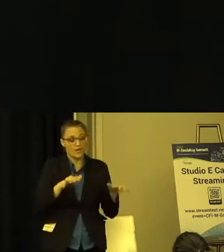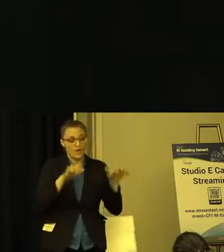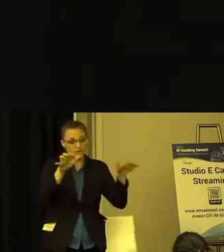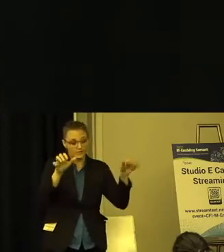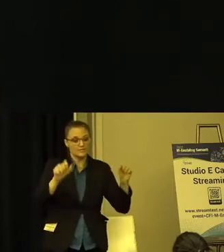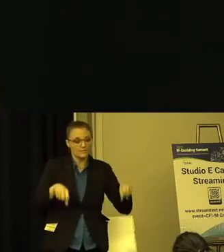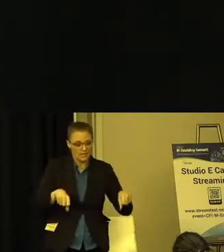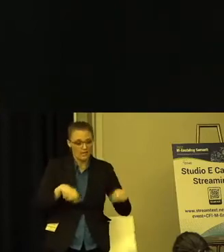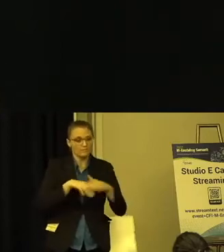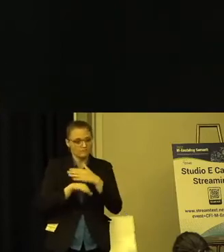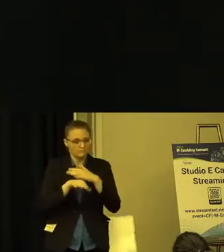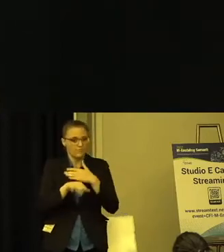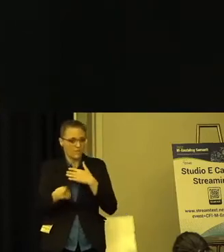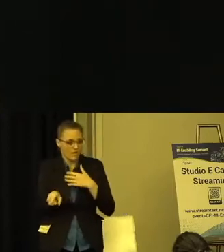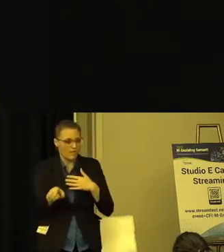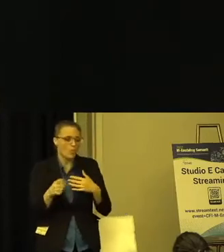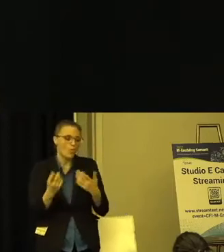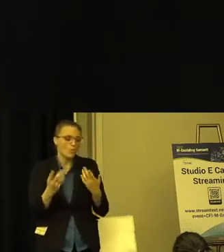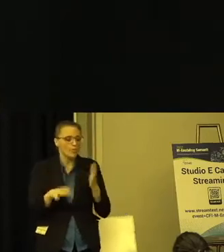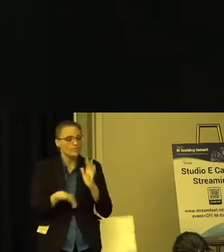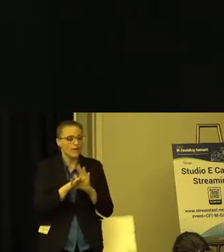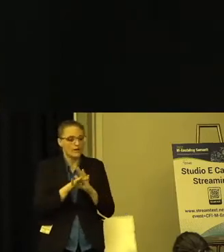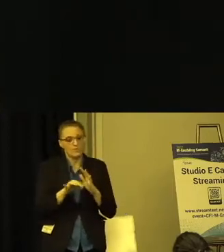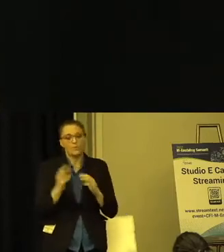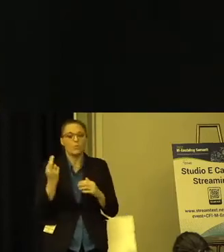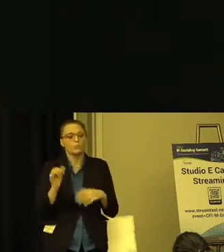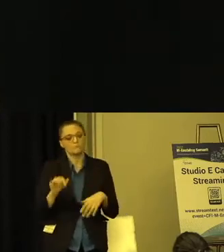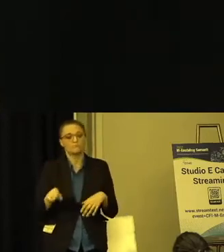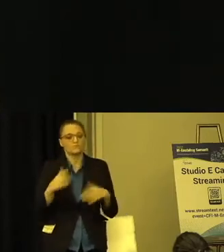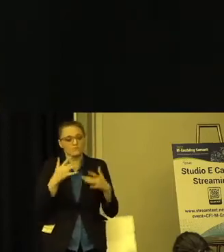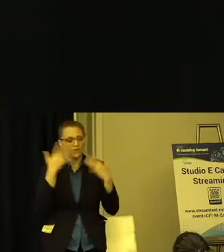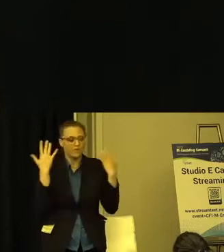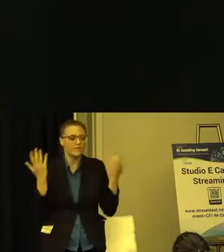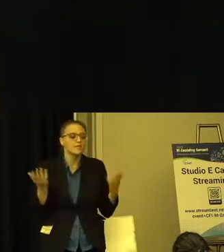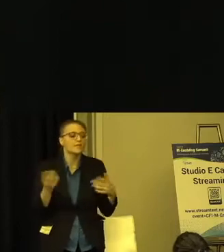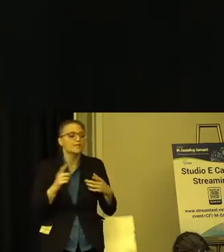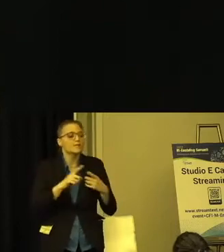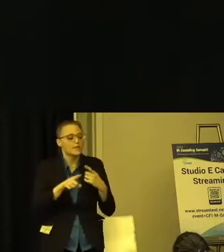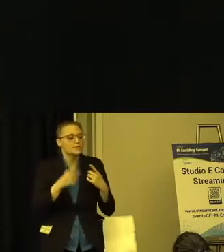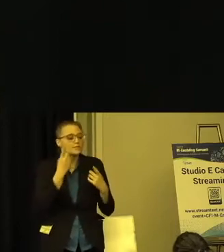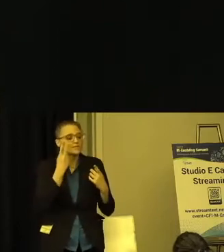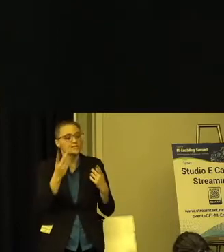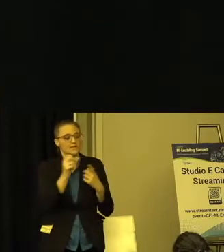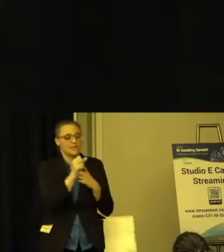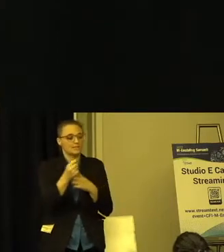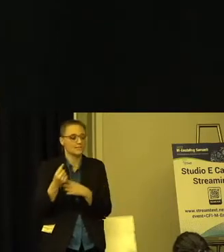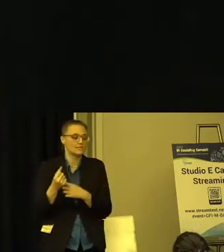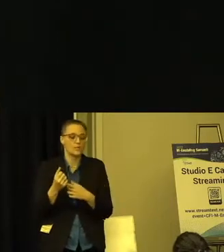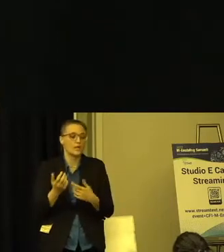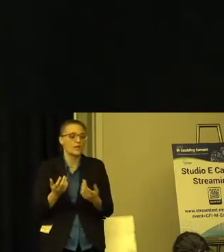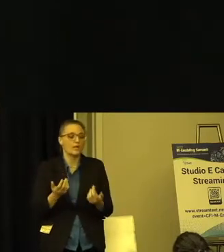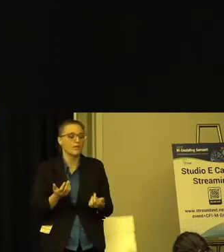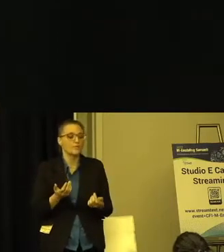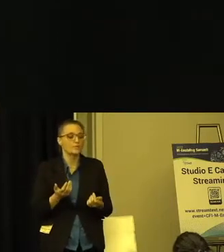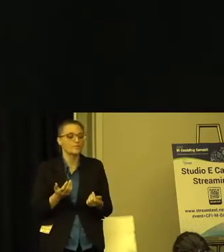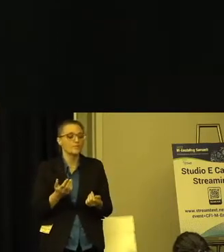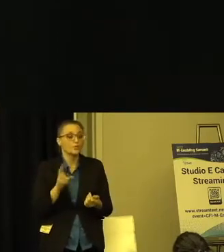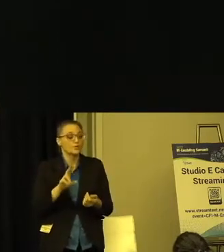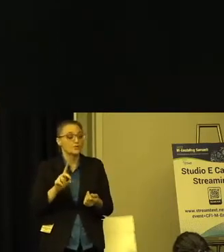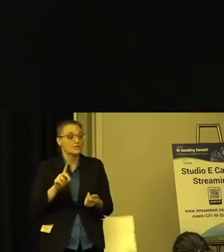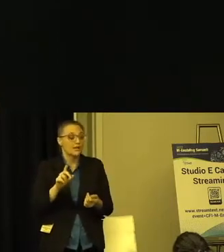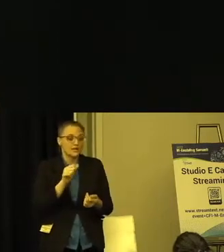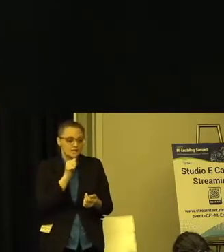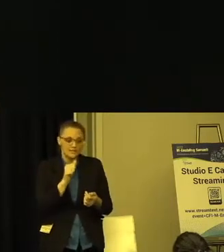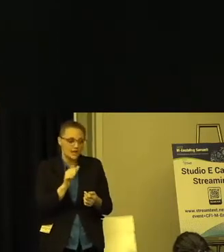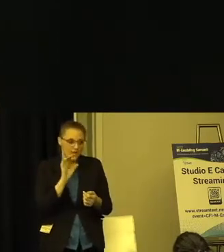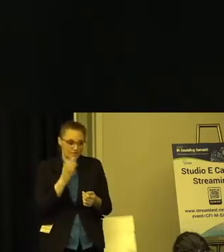are going to be able to use it or are going to find it friendly. And I'm really seeing cases where a universal design doesn't